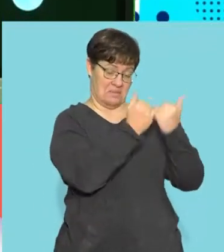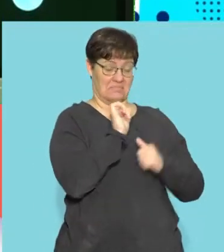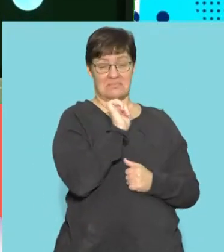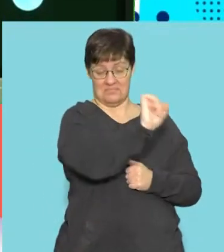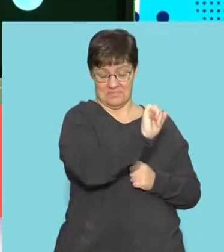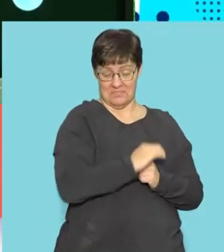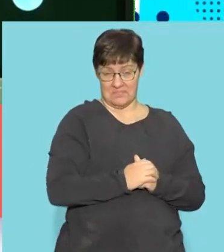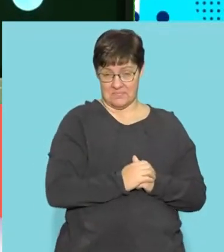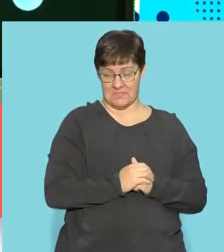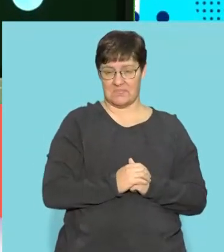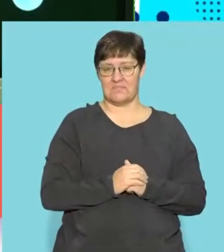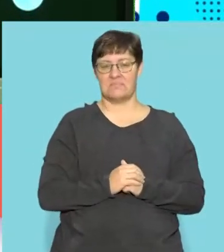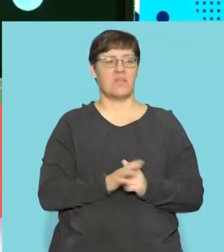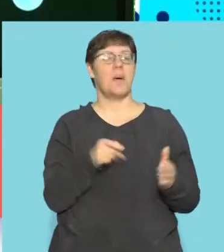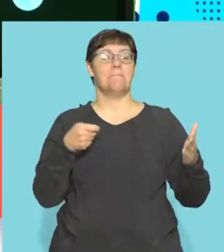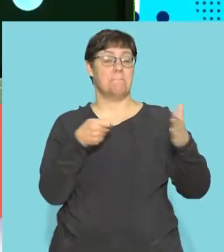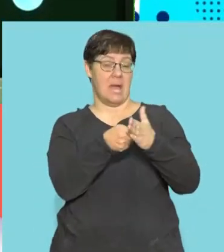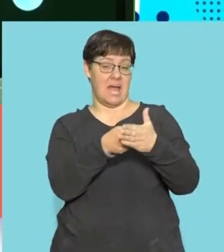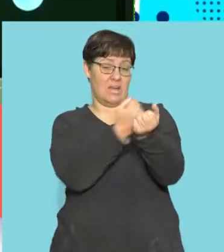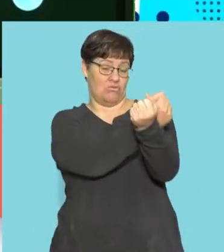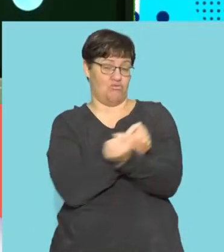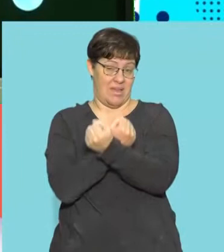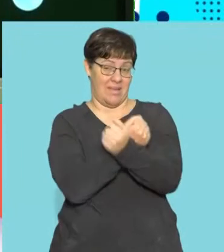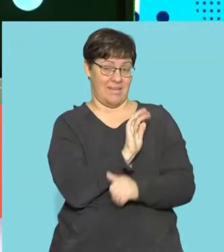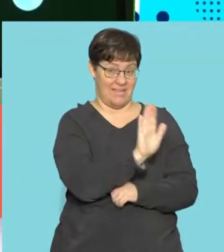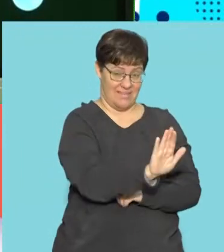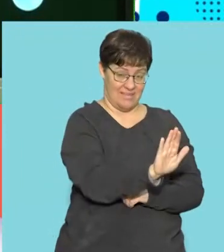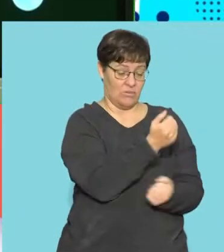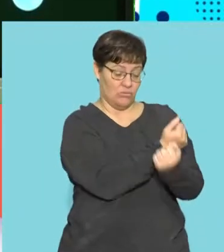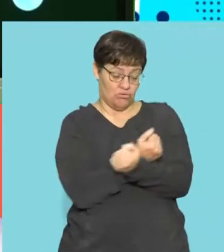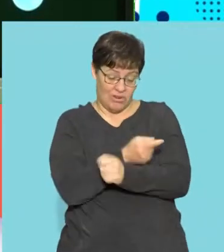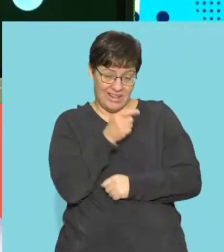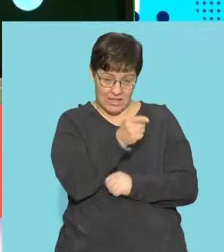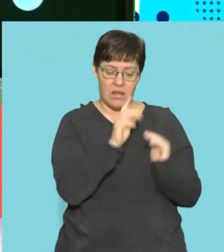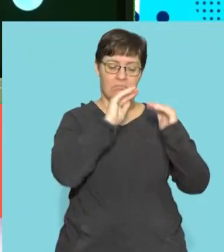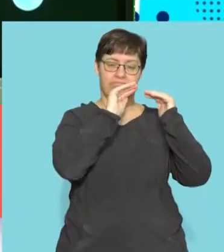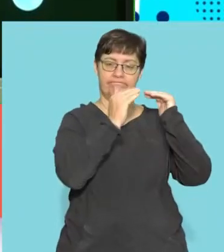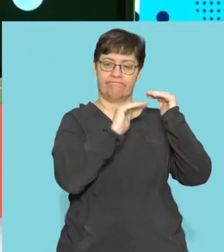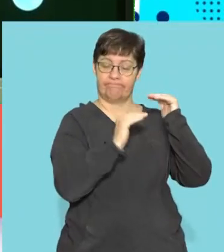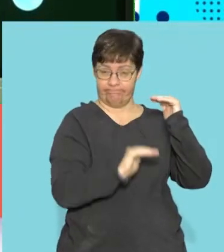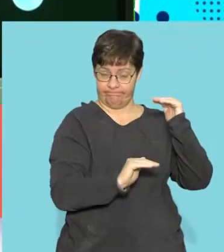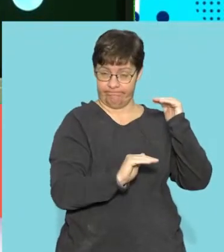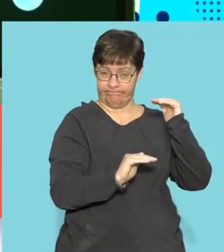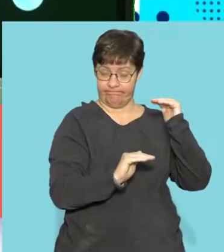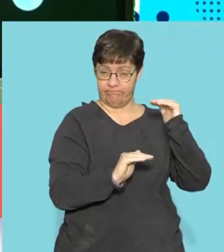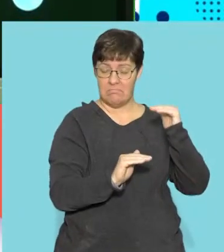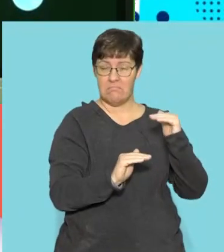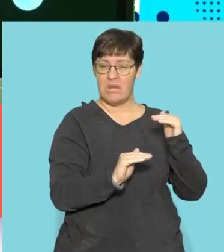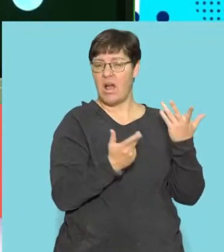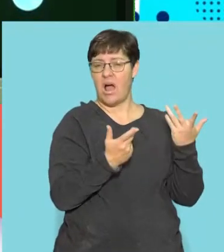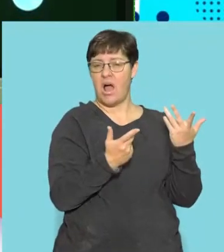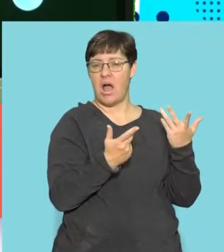Khumalo's company bought this truck. And this truck depreciated to a value that